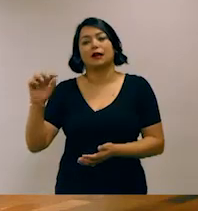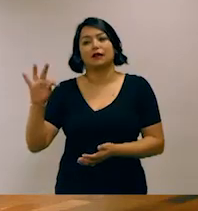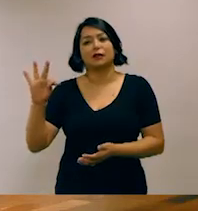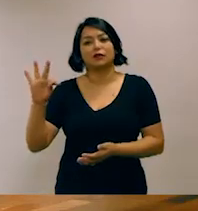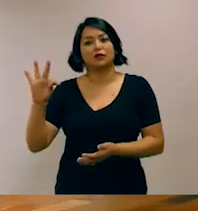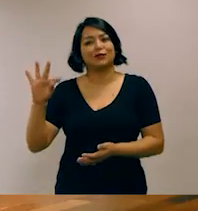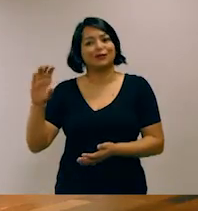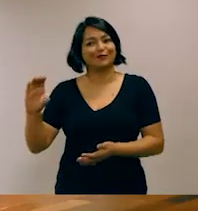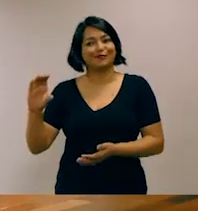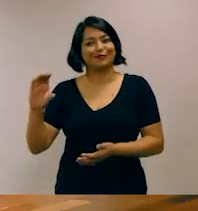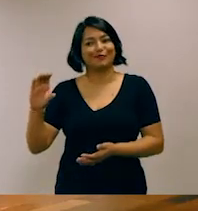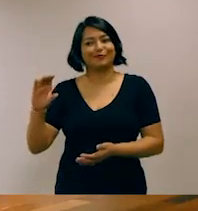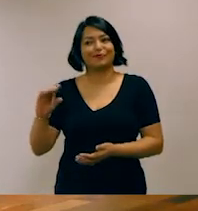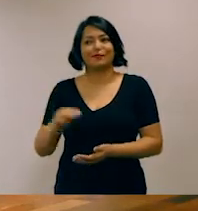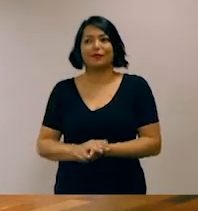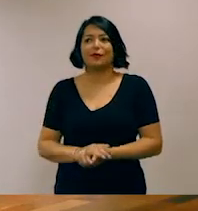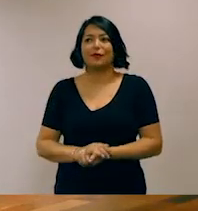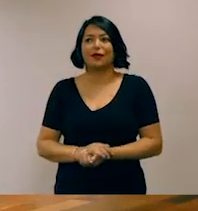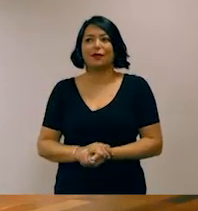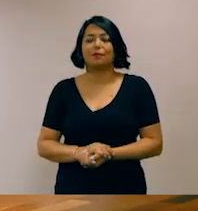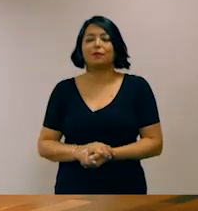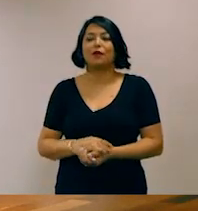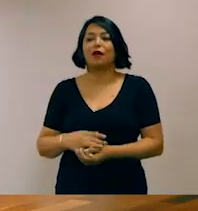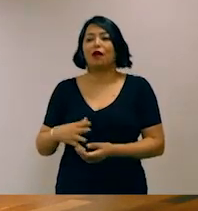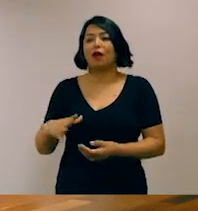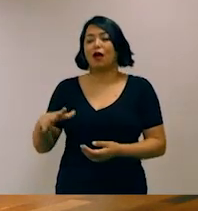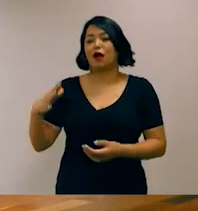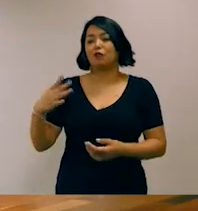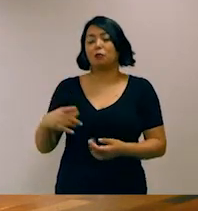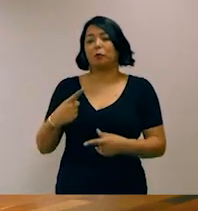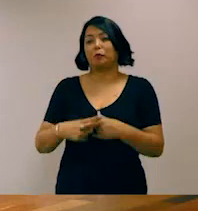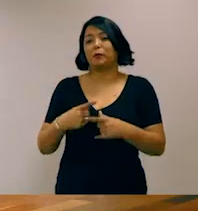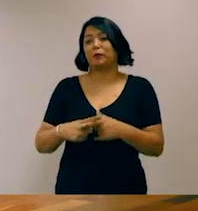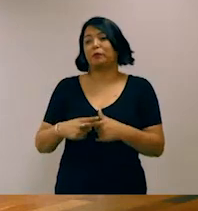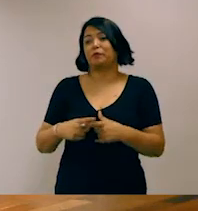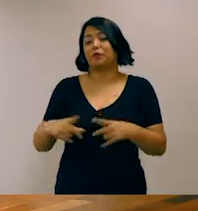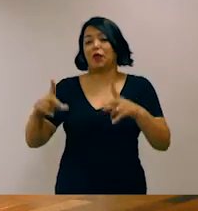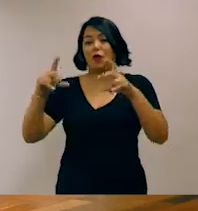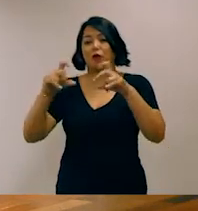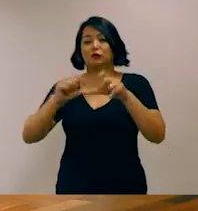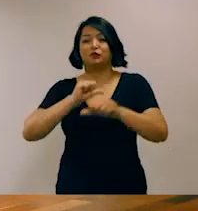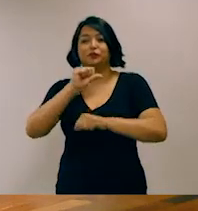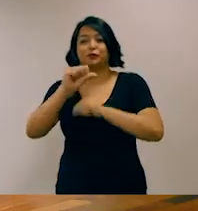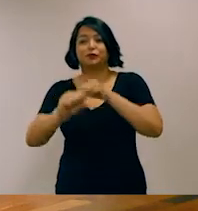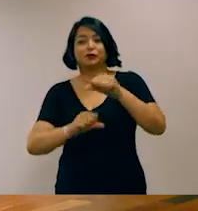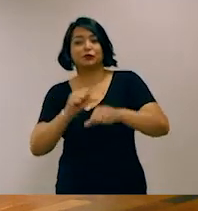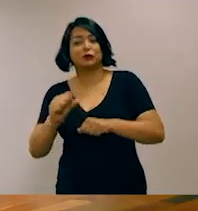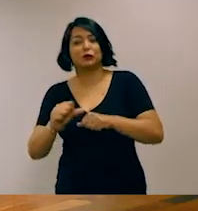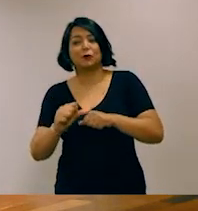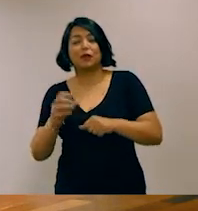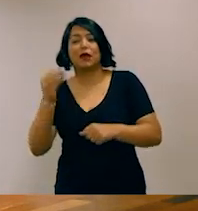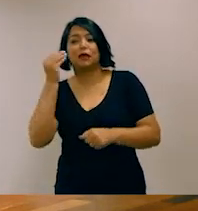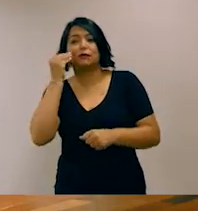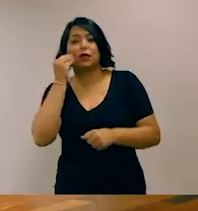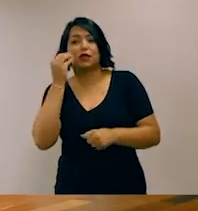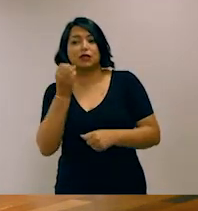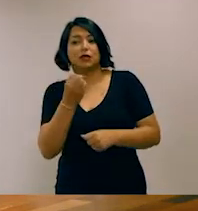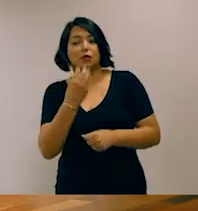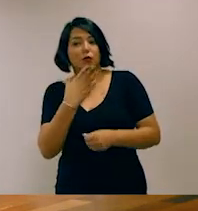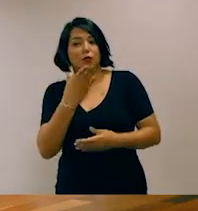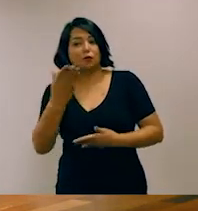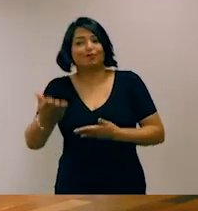so if you change an angle, a color, the quality changes. So